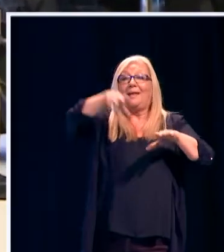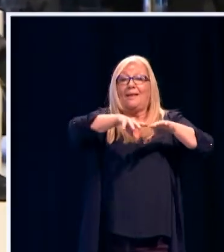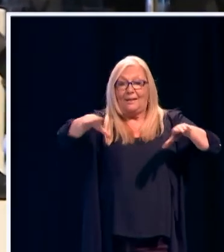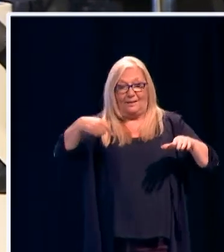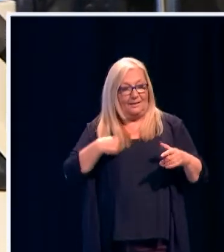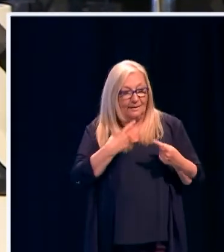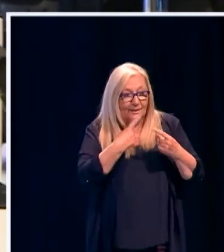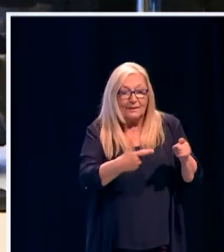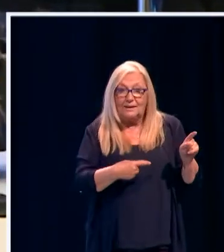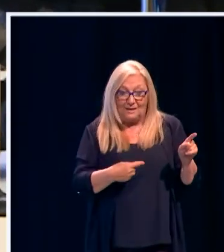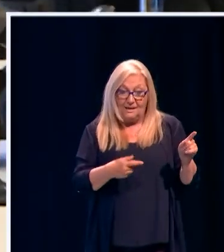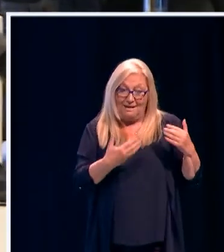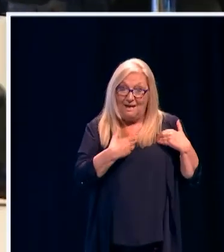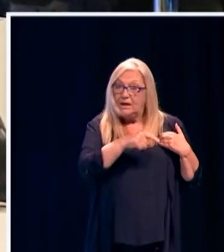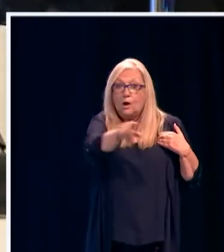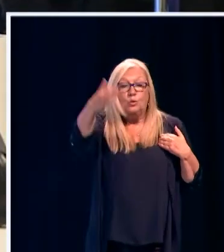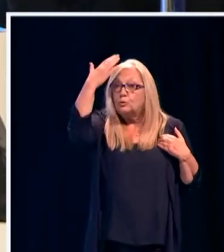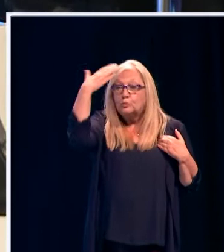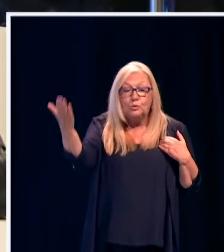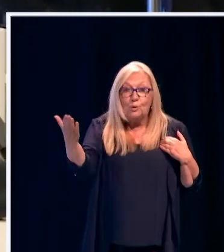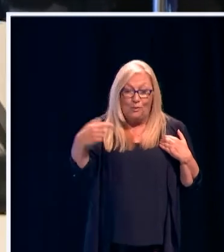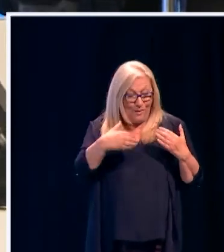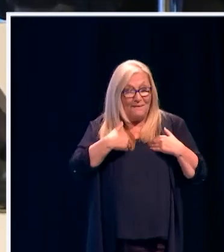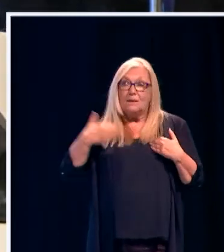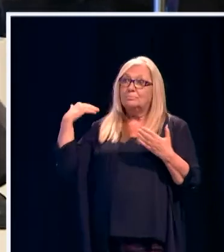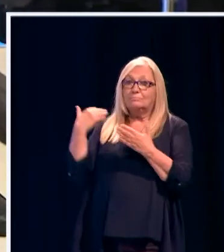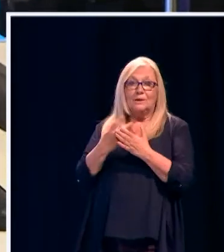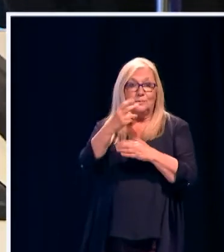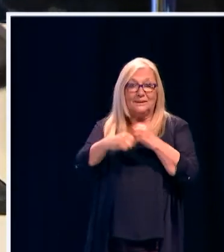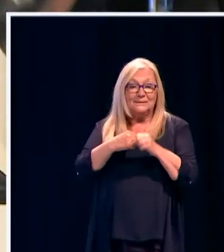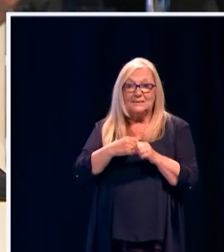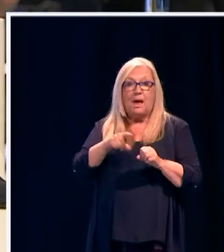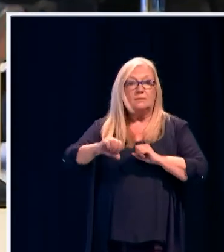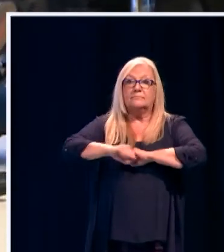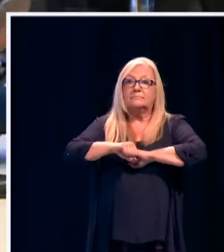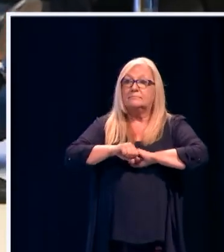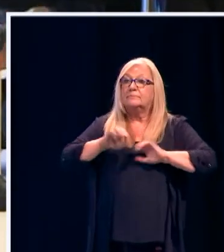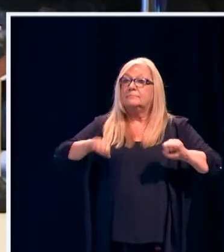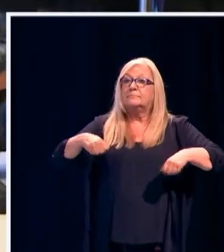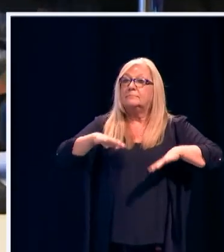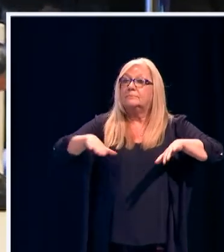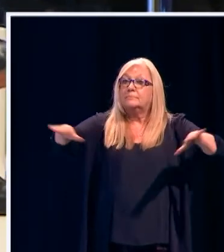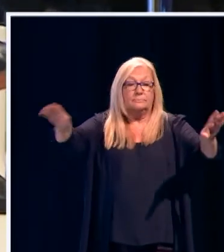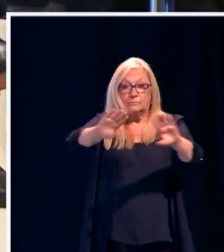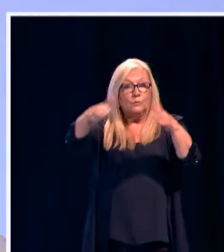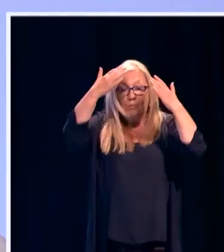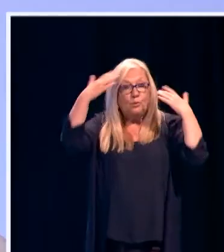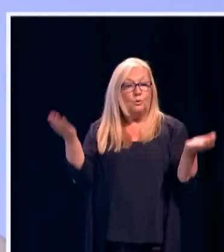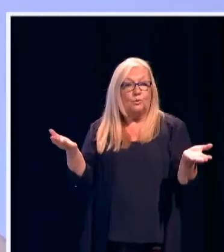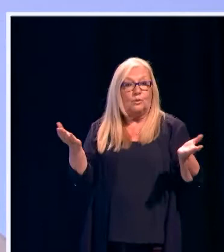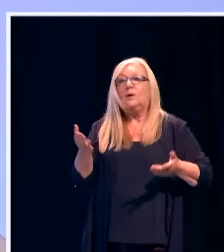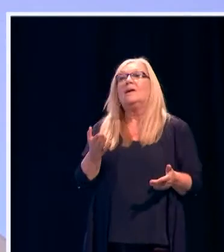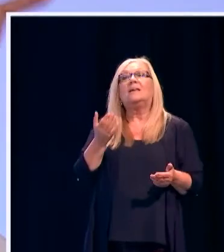time, but that people didn't know about. The biggest thing that Microsoft can do is make sure that when the government is procuring